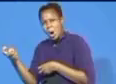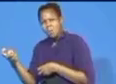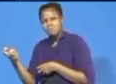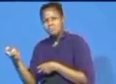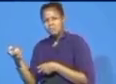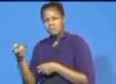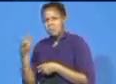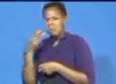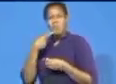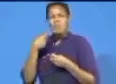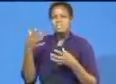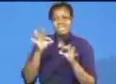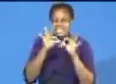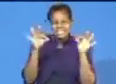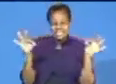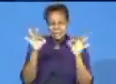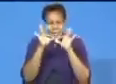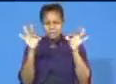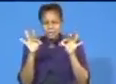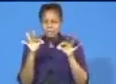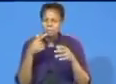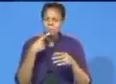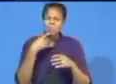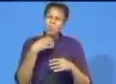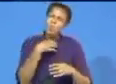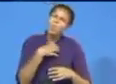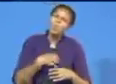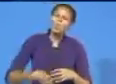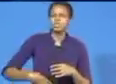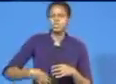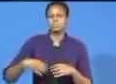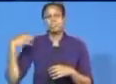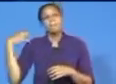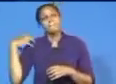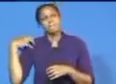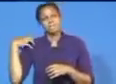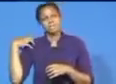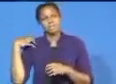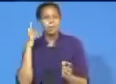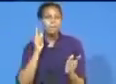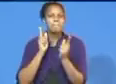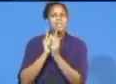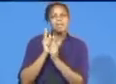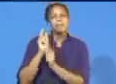what she said. I wish my master could meet my pastor.